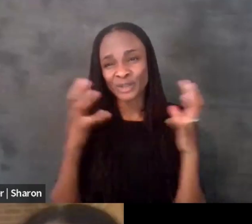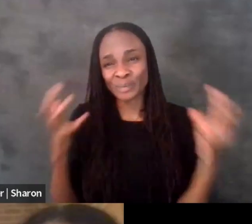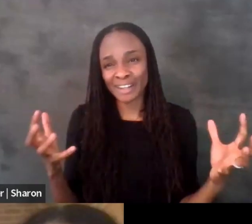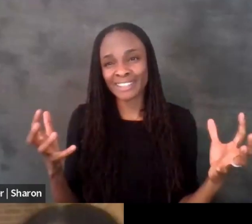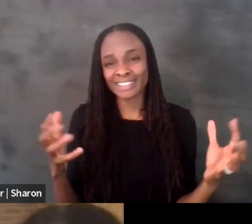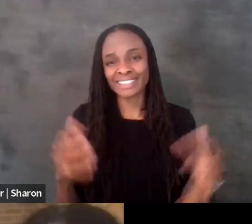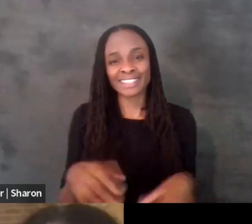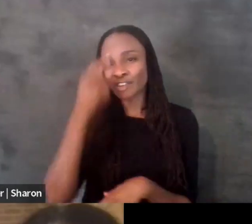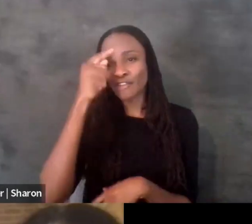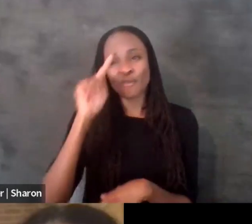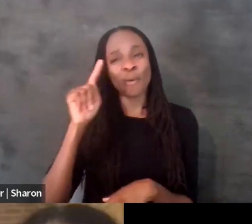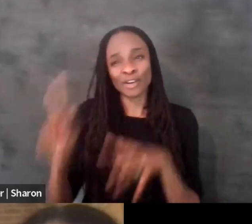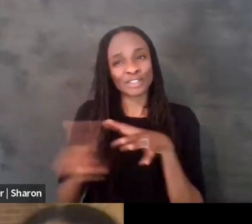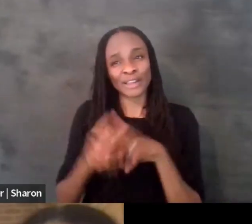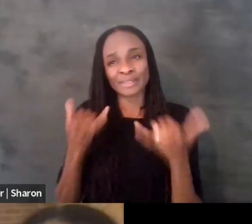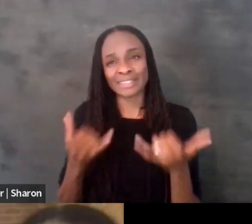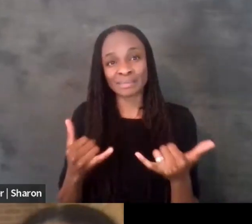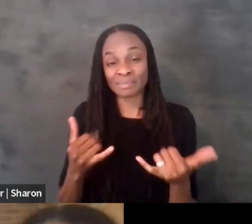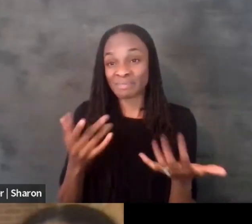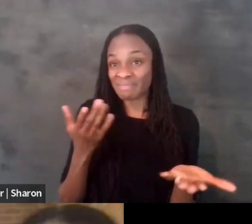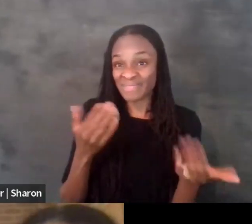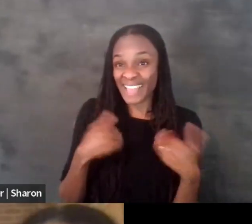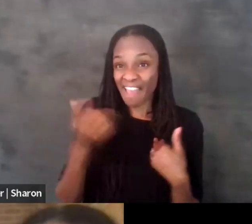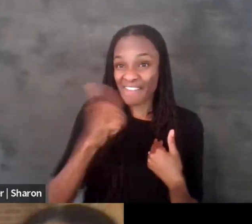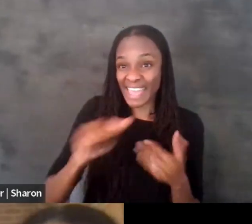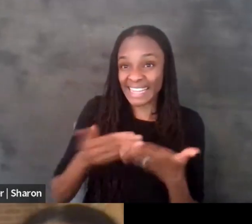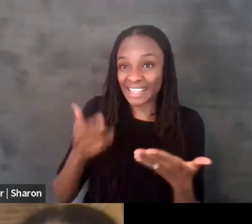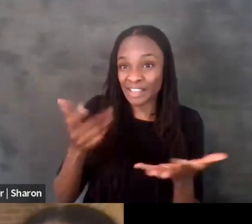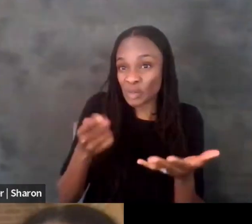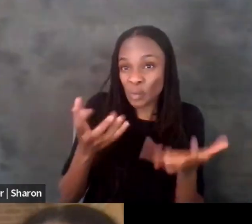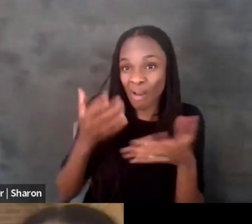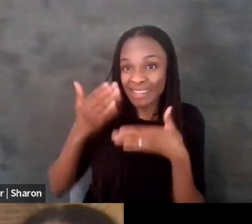much for being here today. Is there anything you'd want to end on?